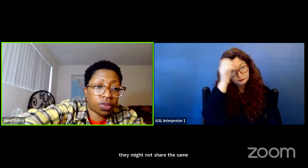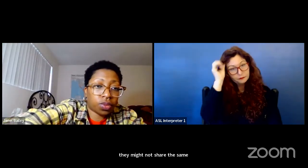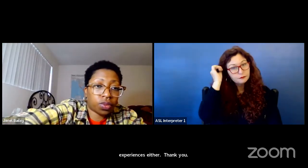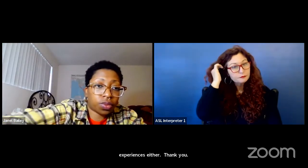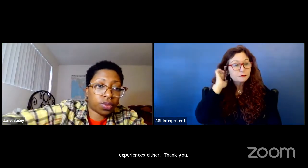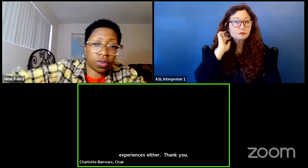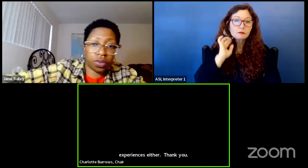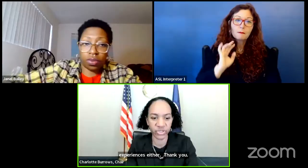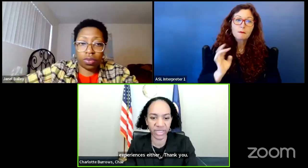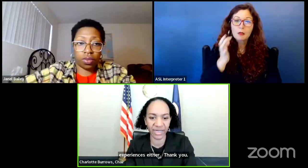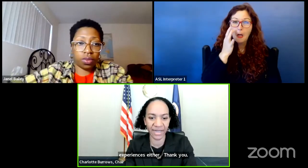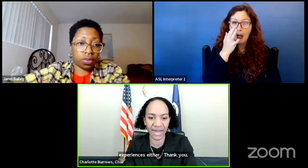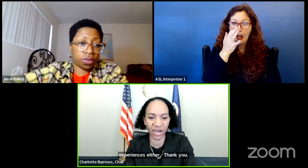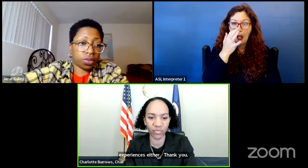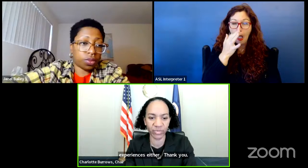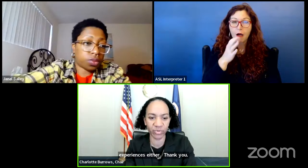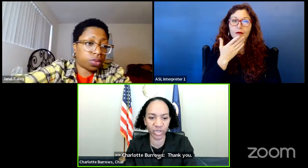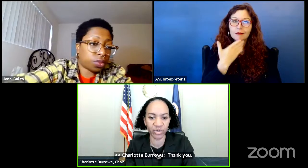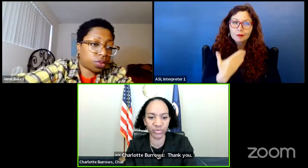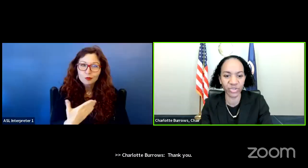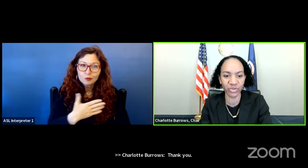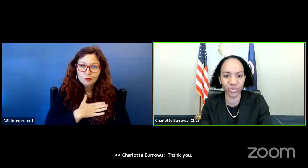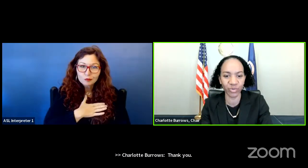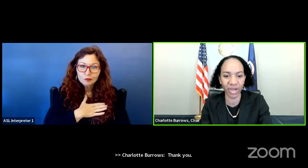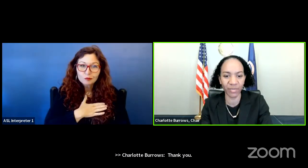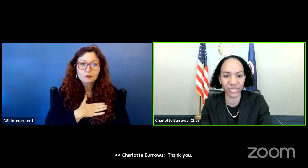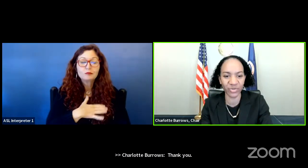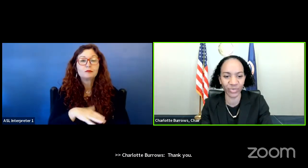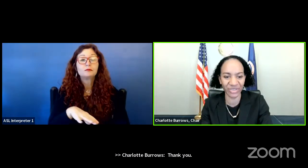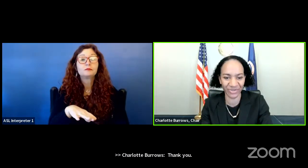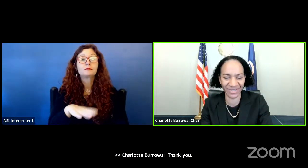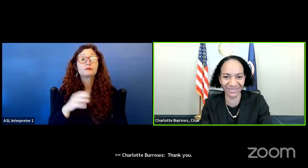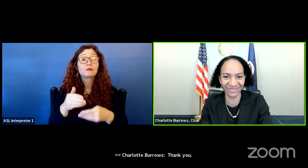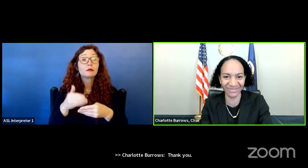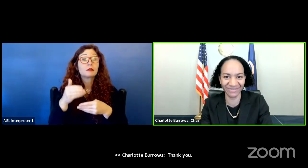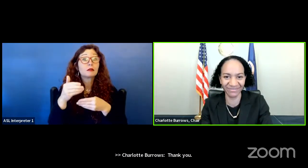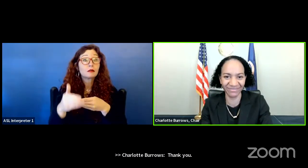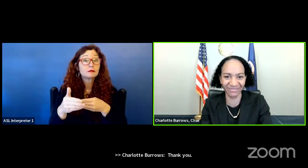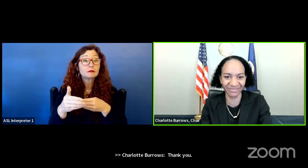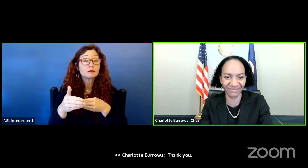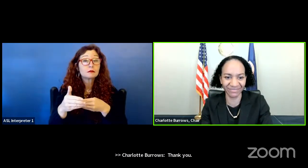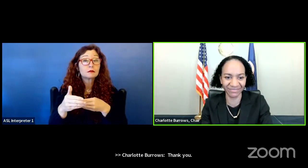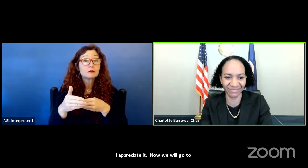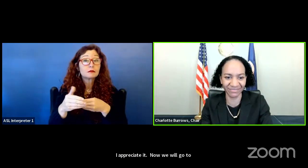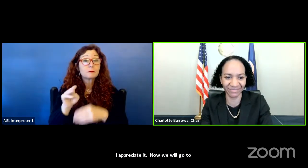thank you i appreciate it and now we will go to mr winters